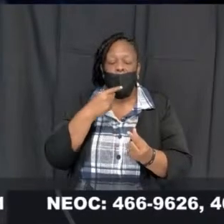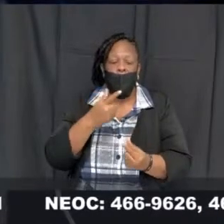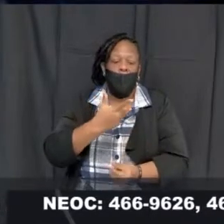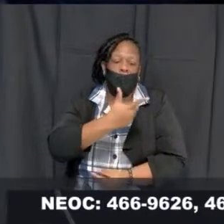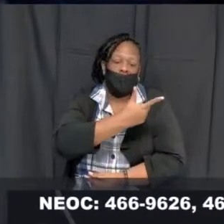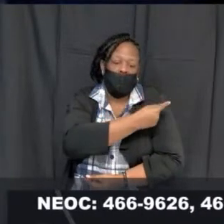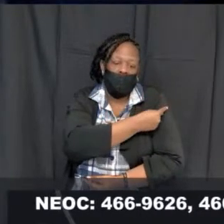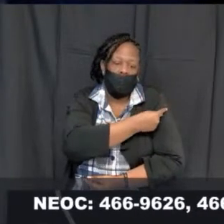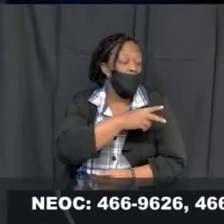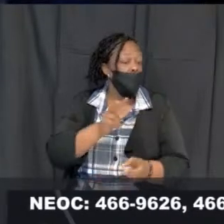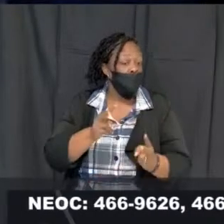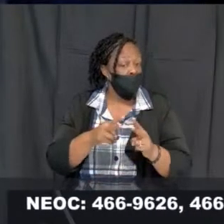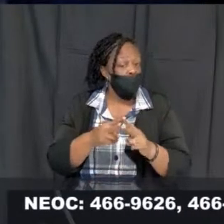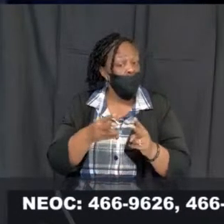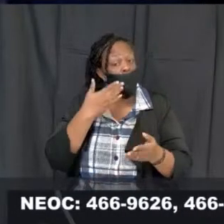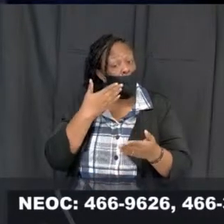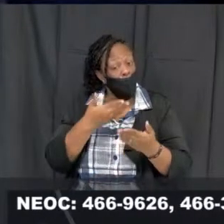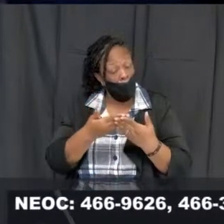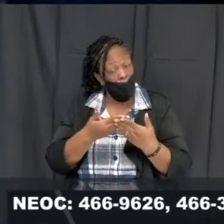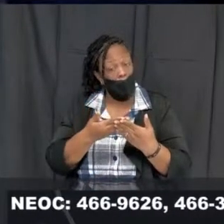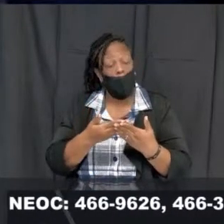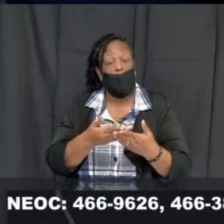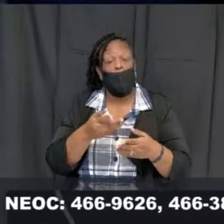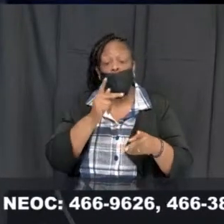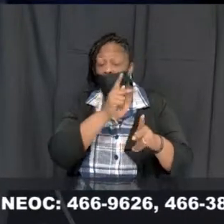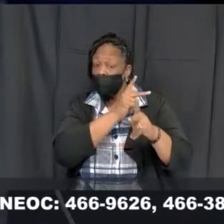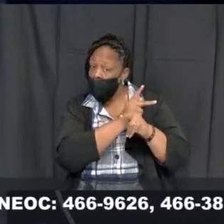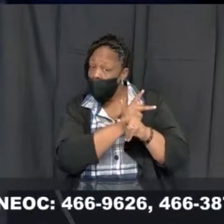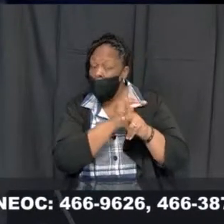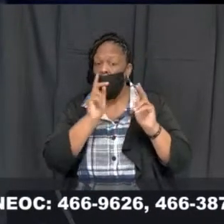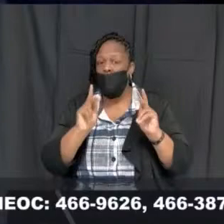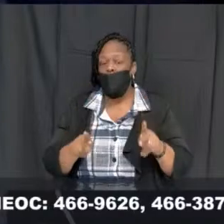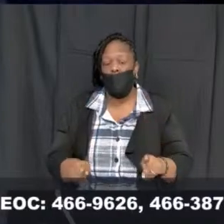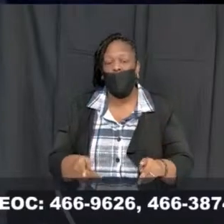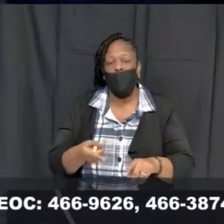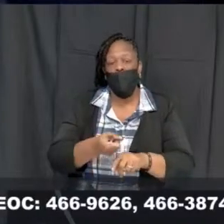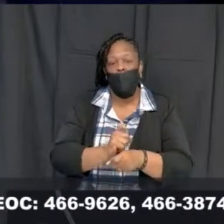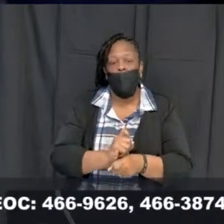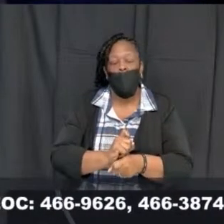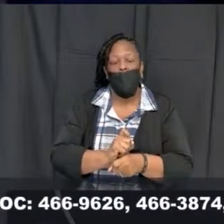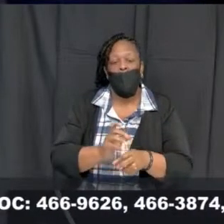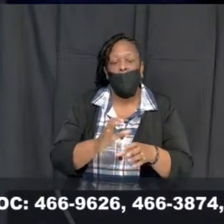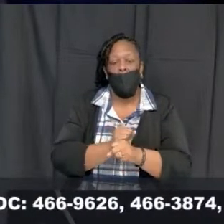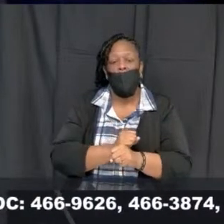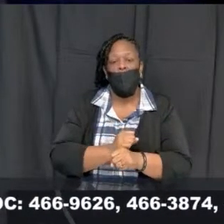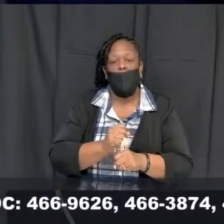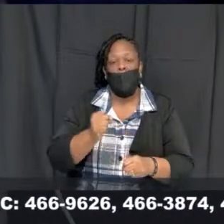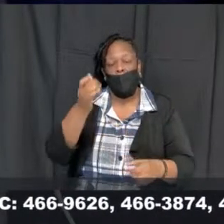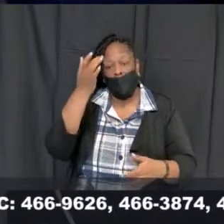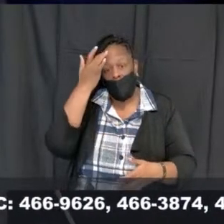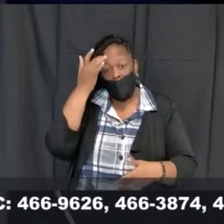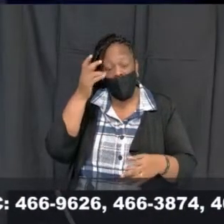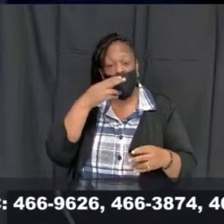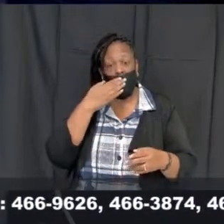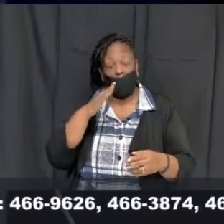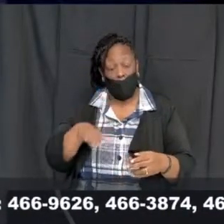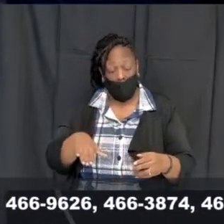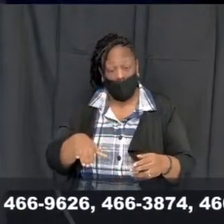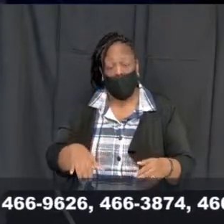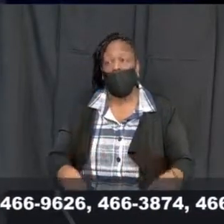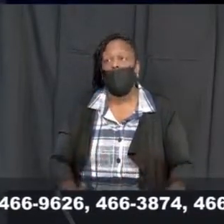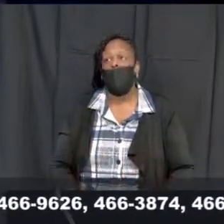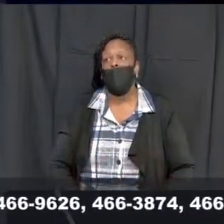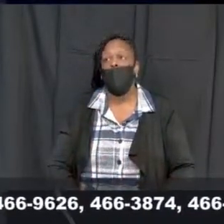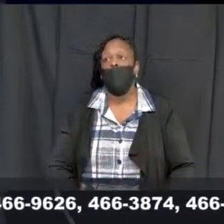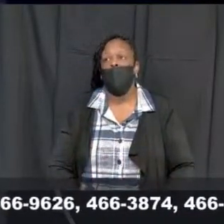are very effective at preventing people from getting symptomatic disease, and even more effective at